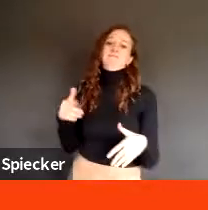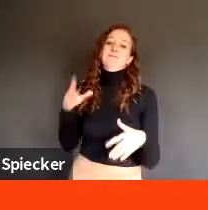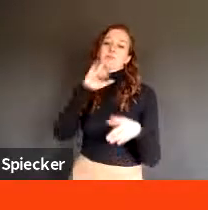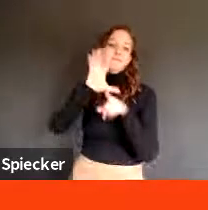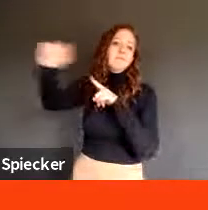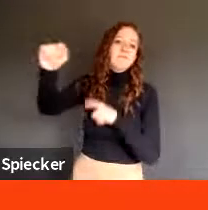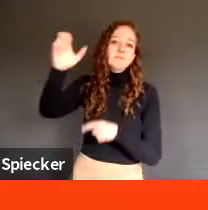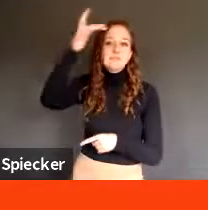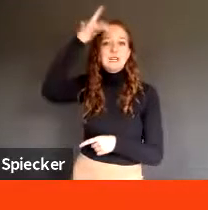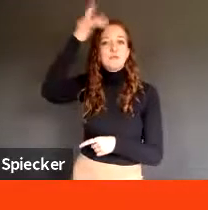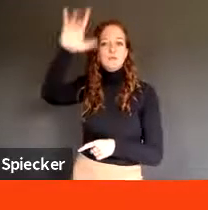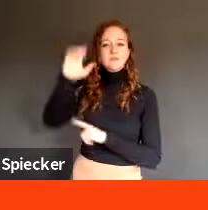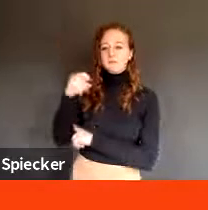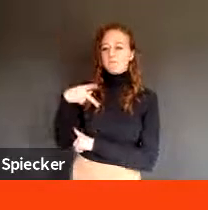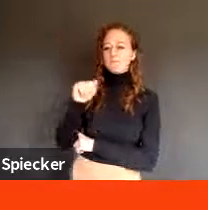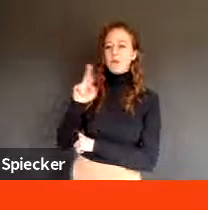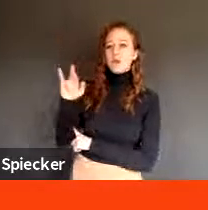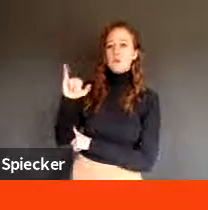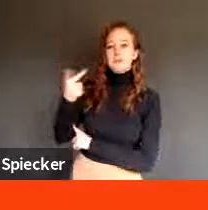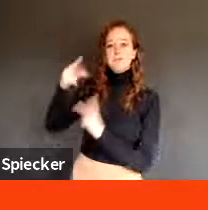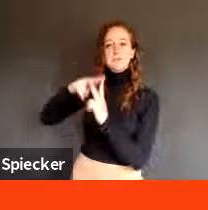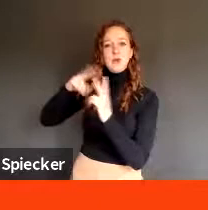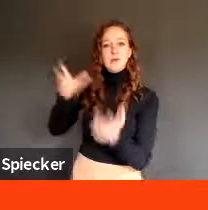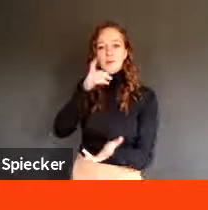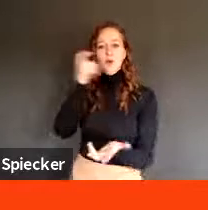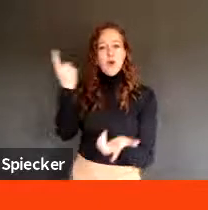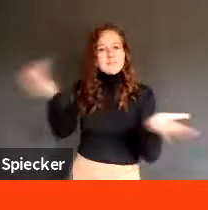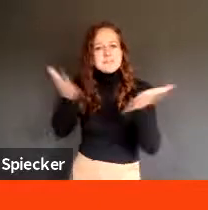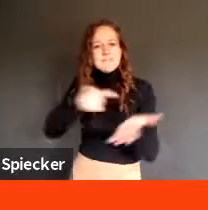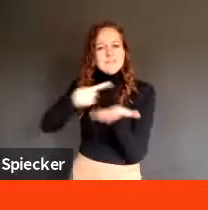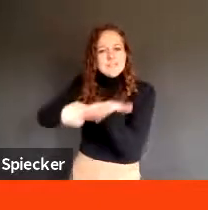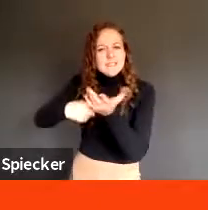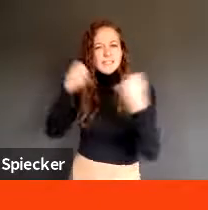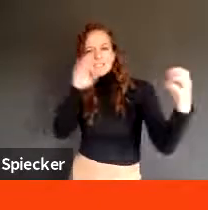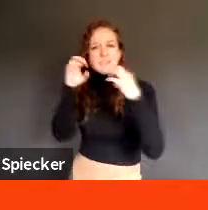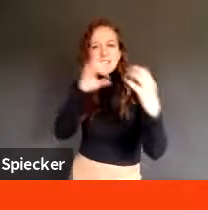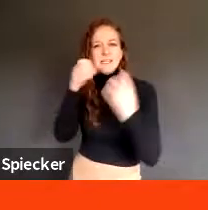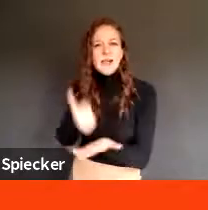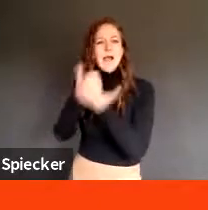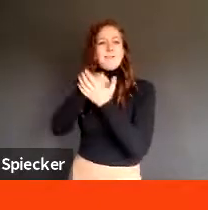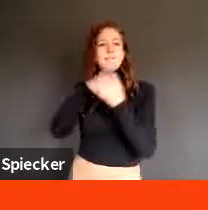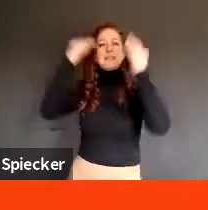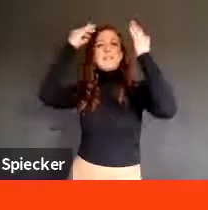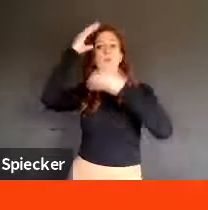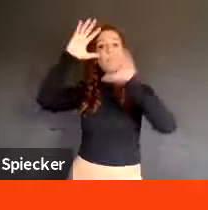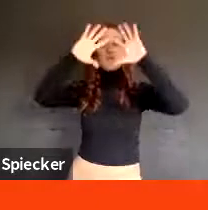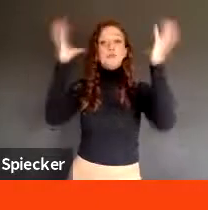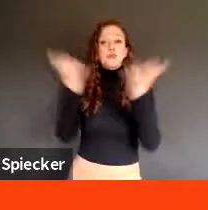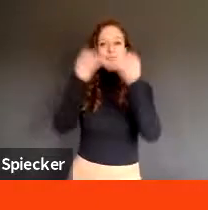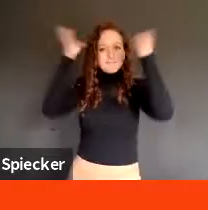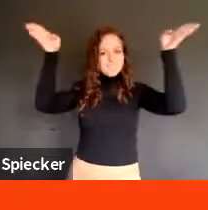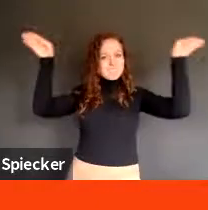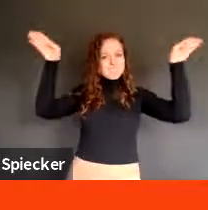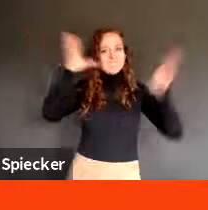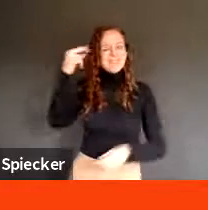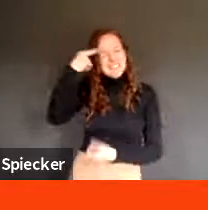My brothers, Richard and David, they're wonderful intellectual sparring partners who always help to expand my